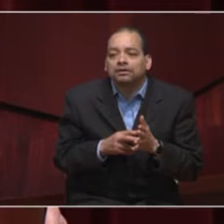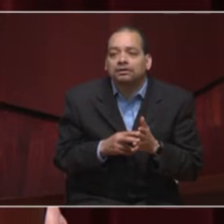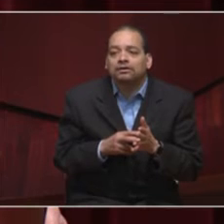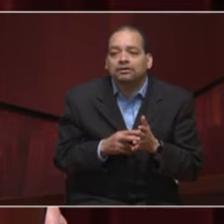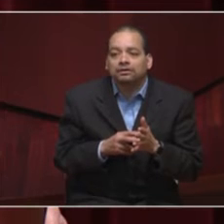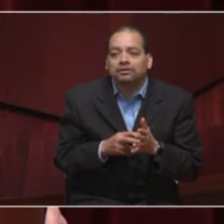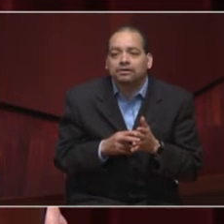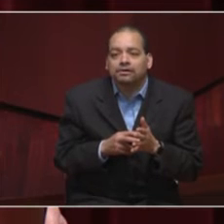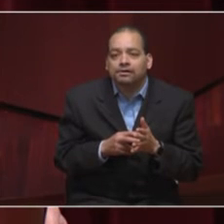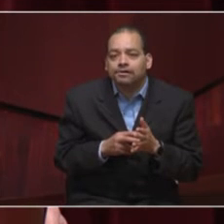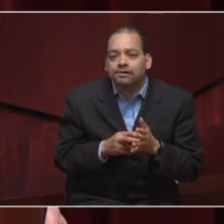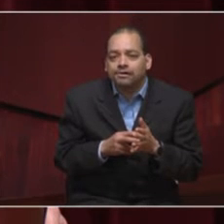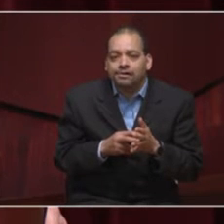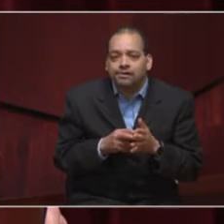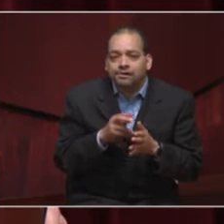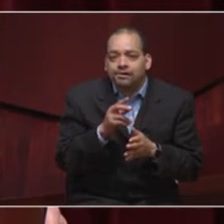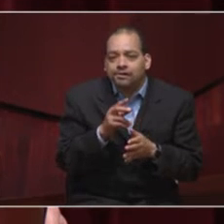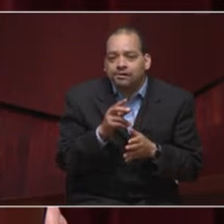primary role is